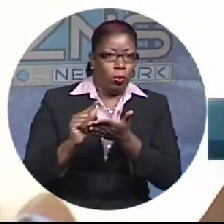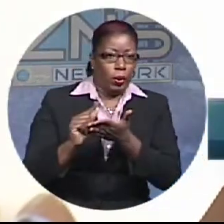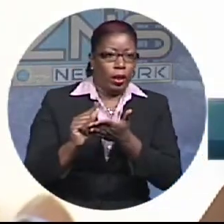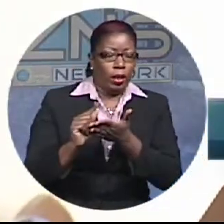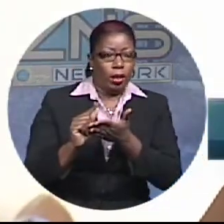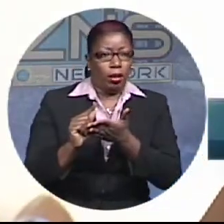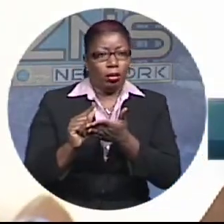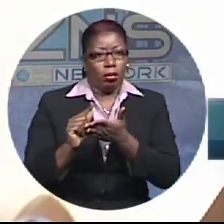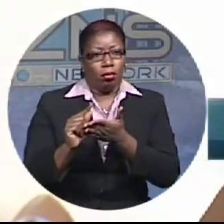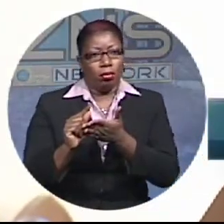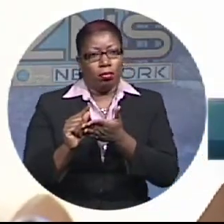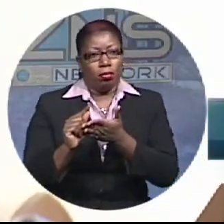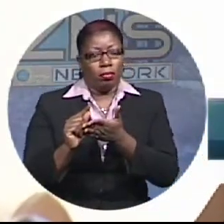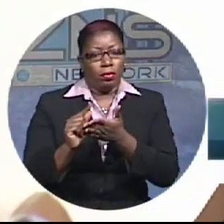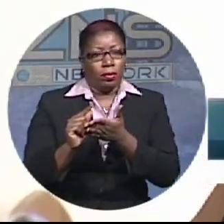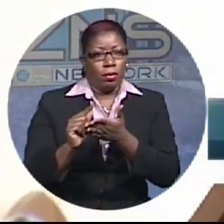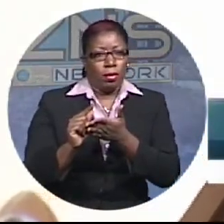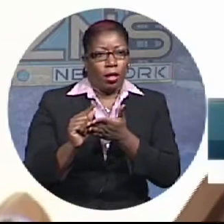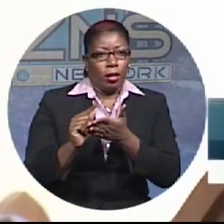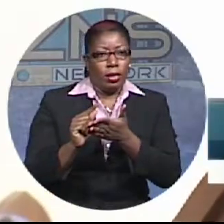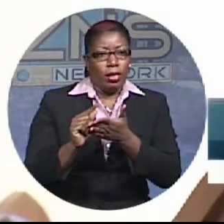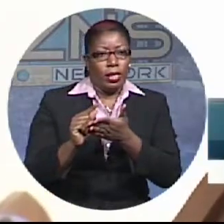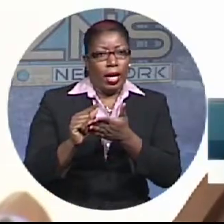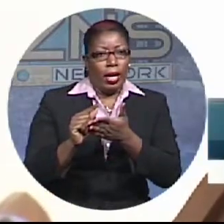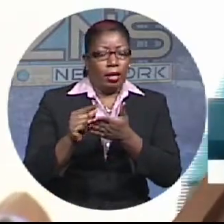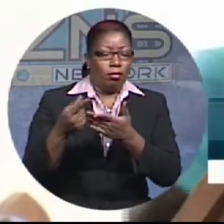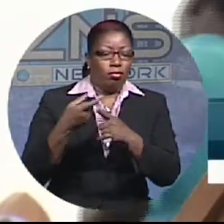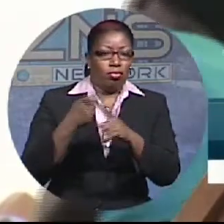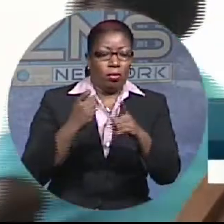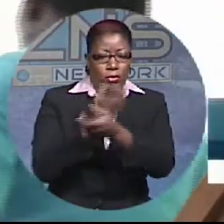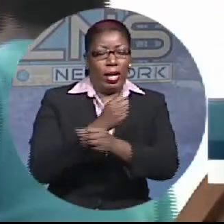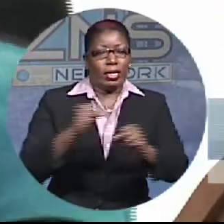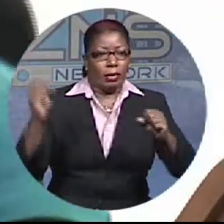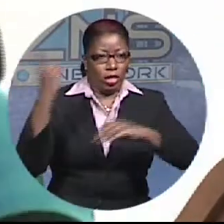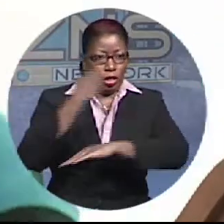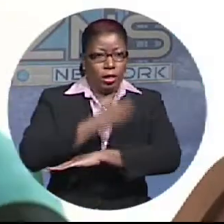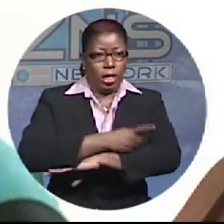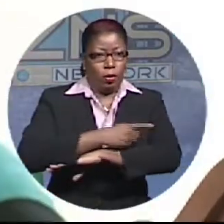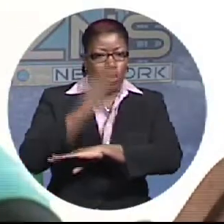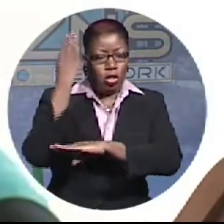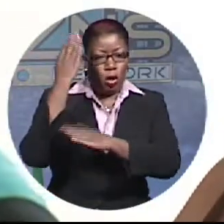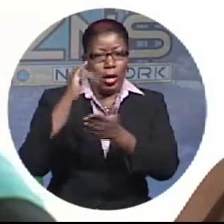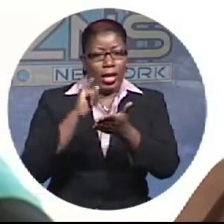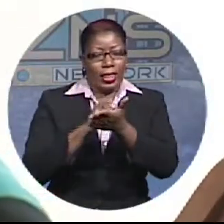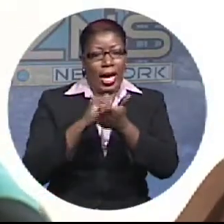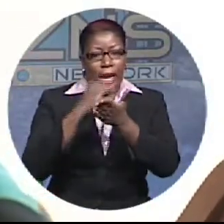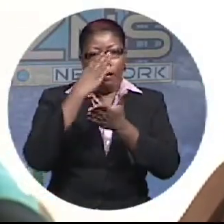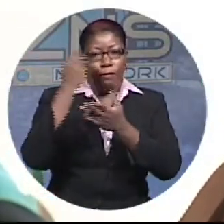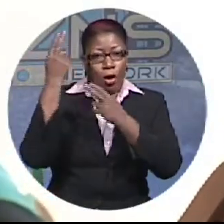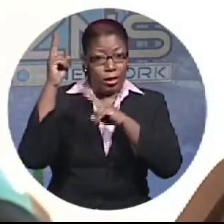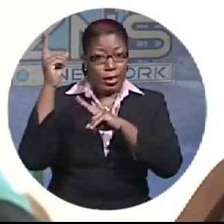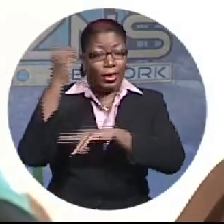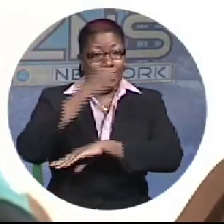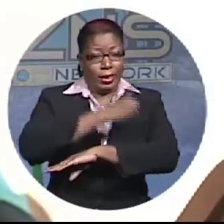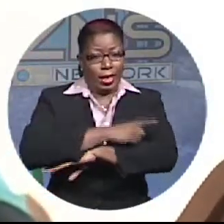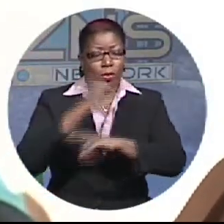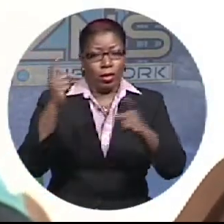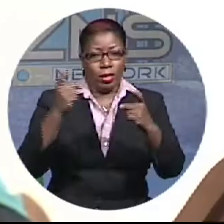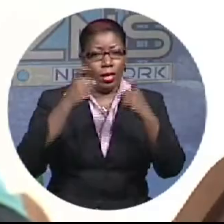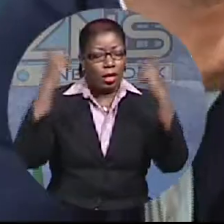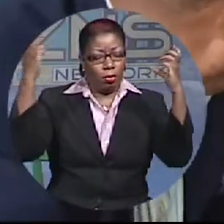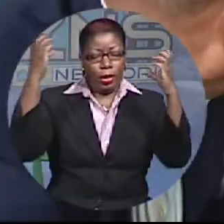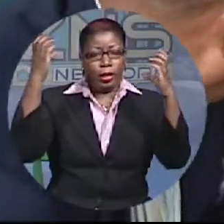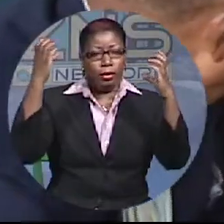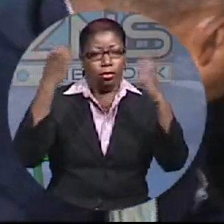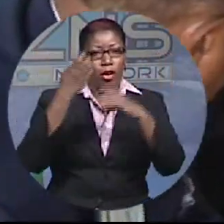a tradition since Emancipation Day. But we know that Fox Hill Day itself has been celebrated since at least